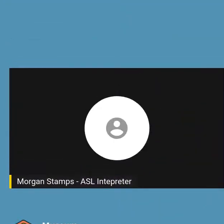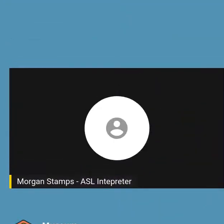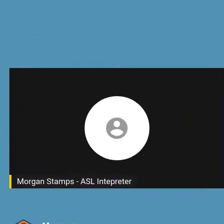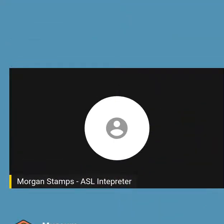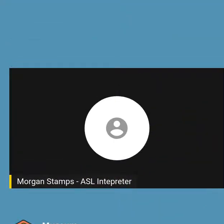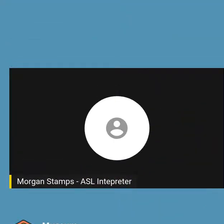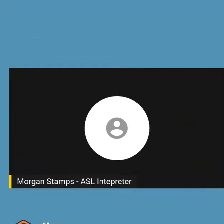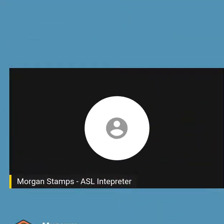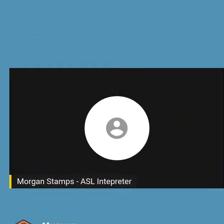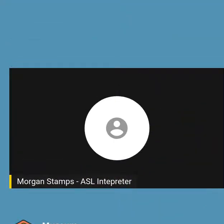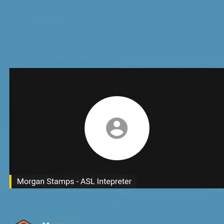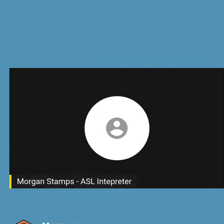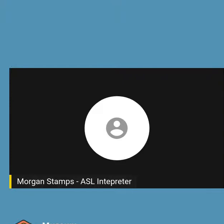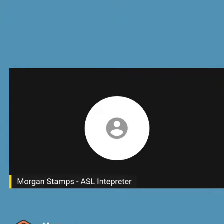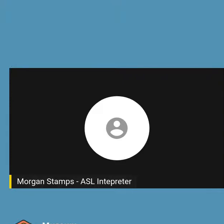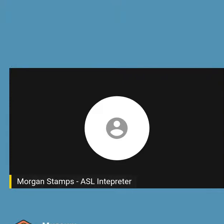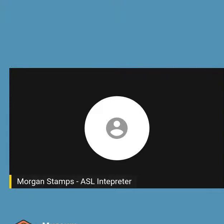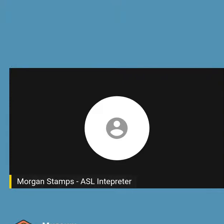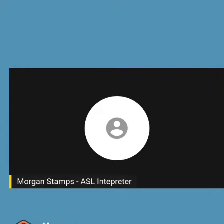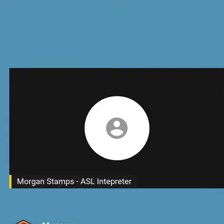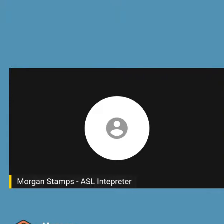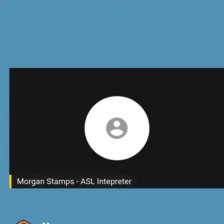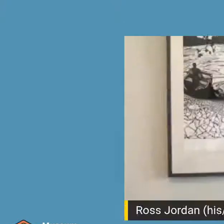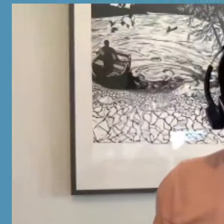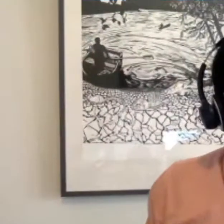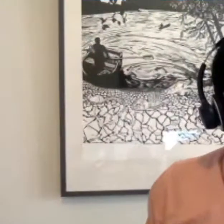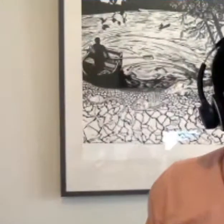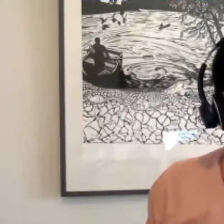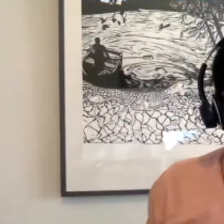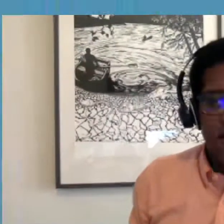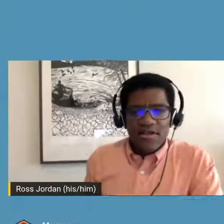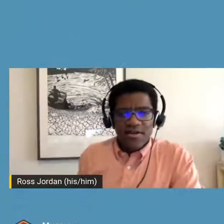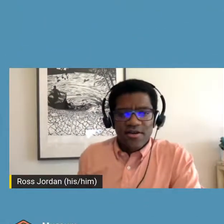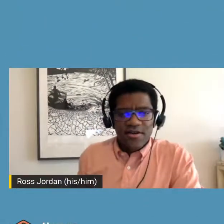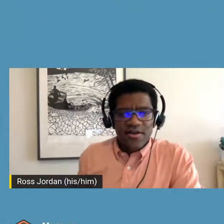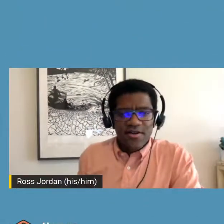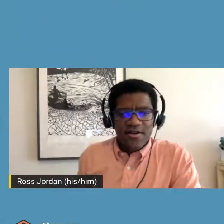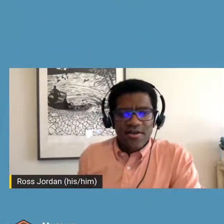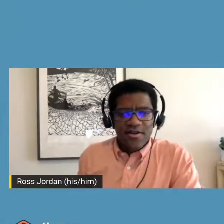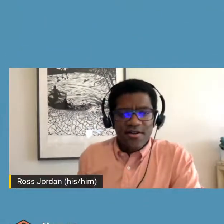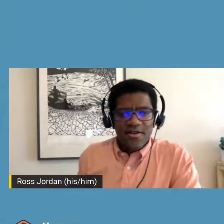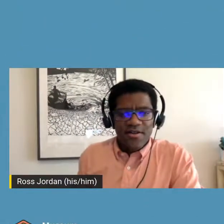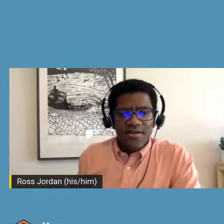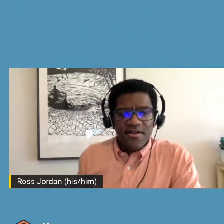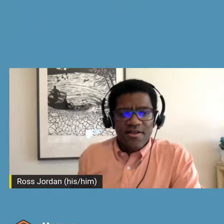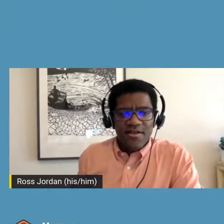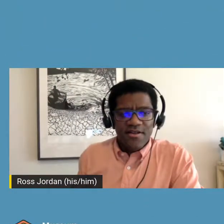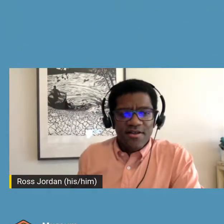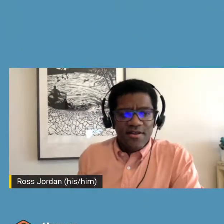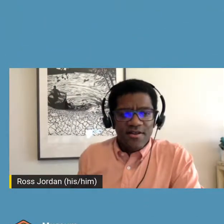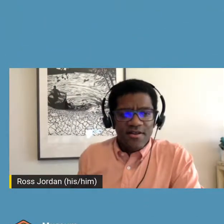Hi, thank you for that introduction. I think I'm first here.